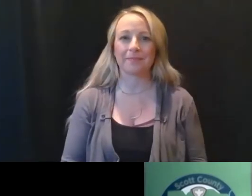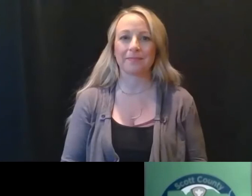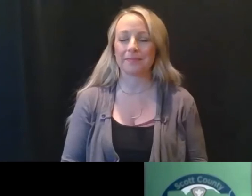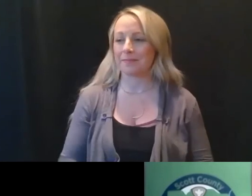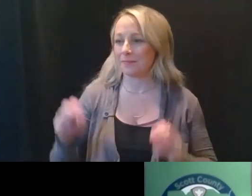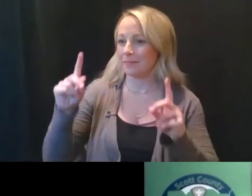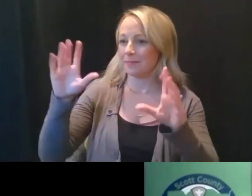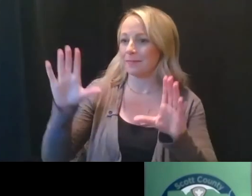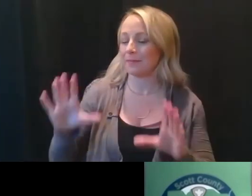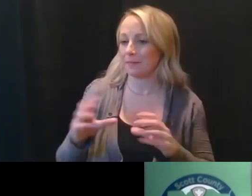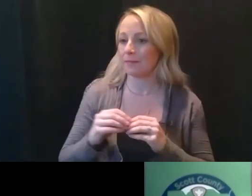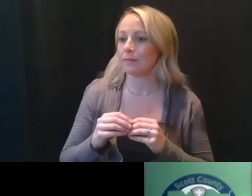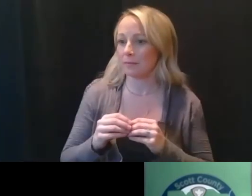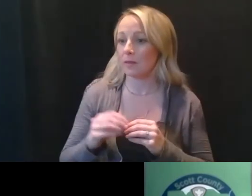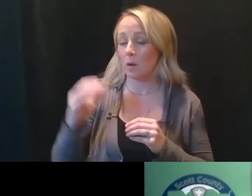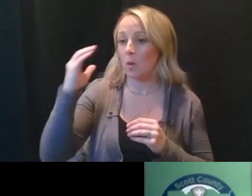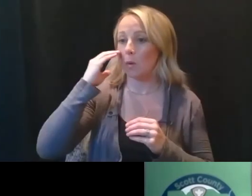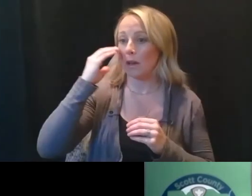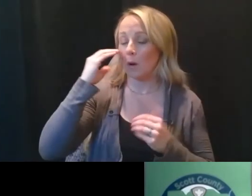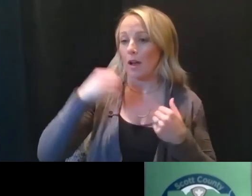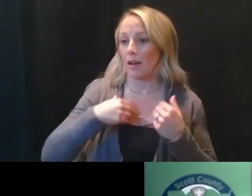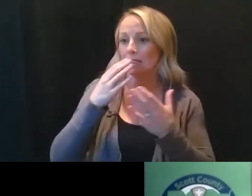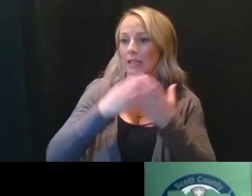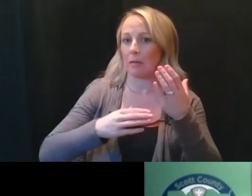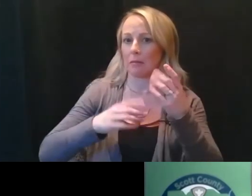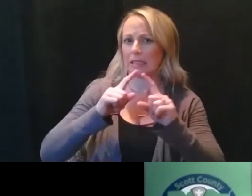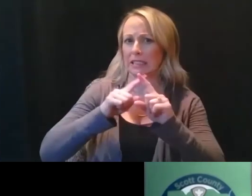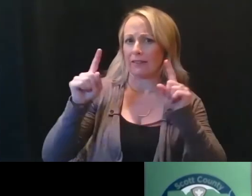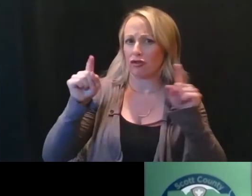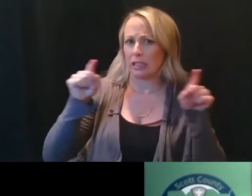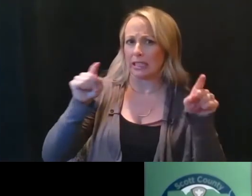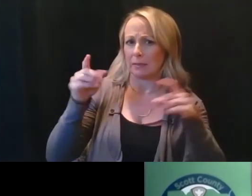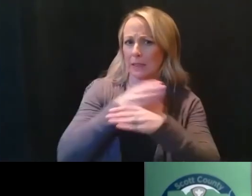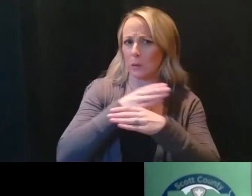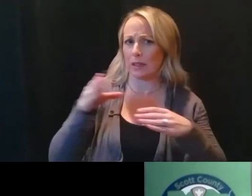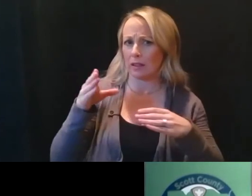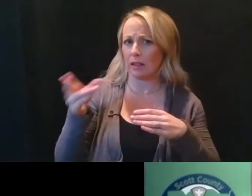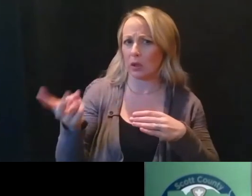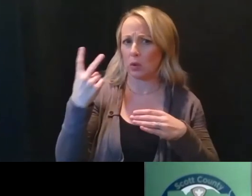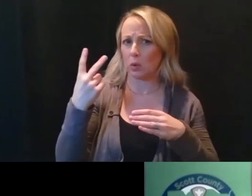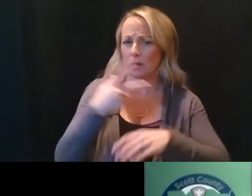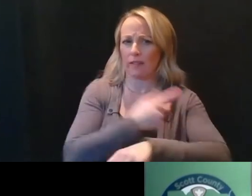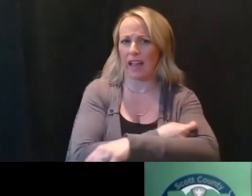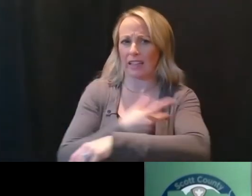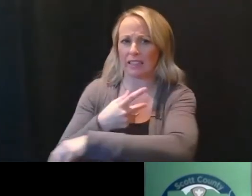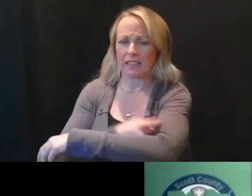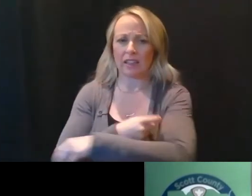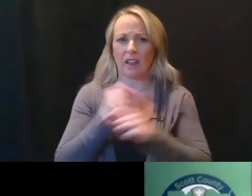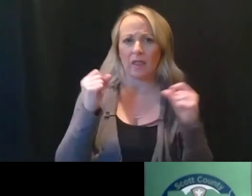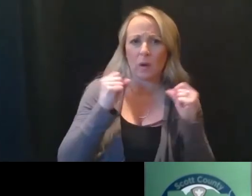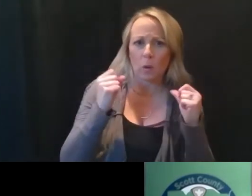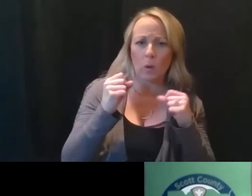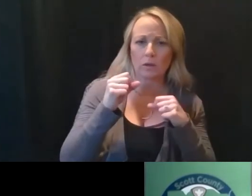Okay. So we do know that there are some differences between those vaccines, including the cold storage and